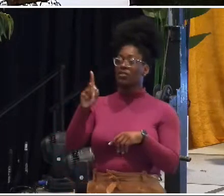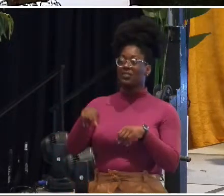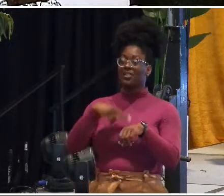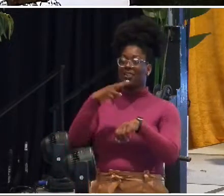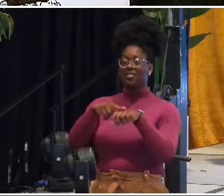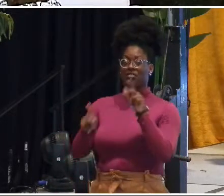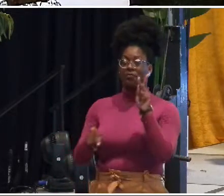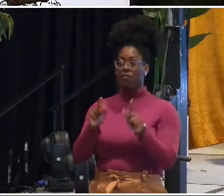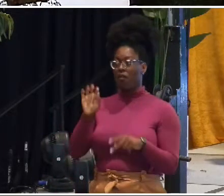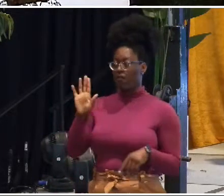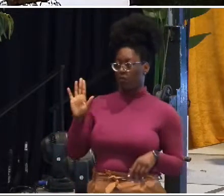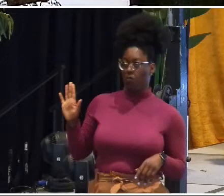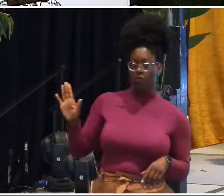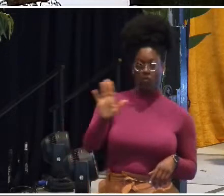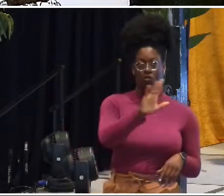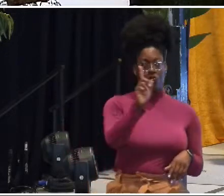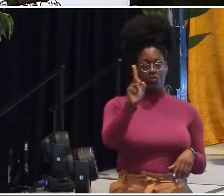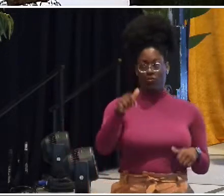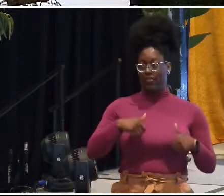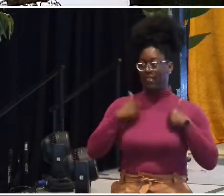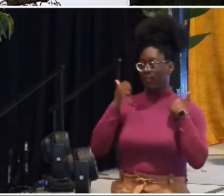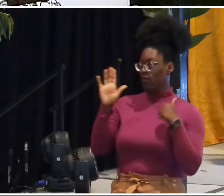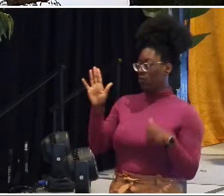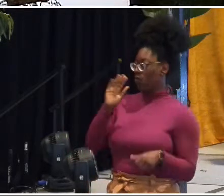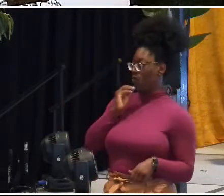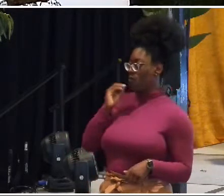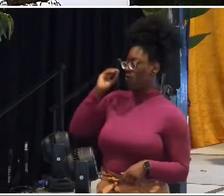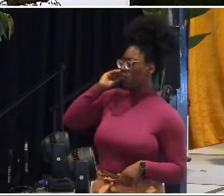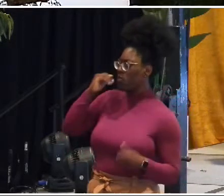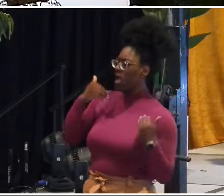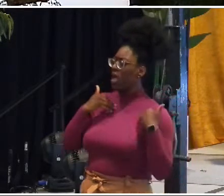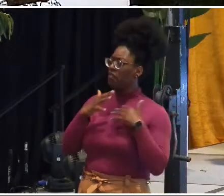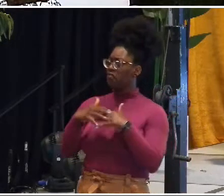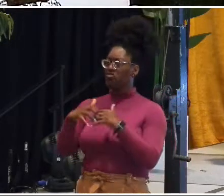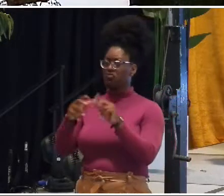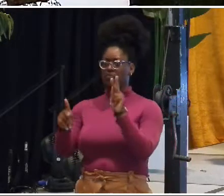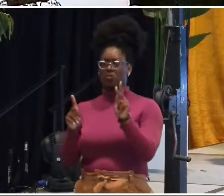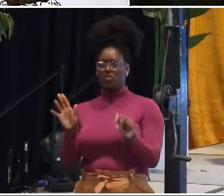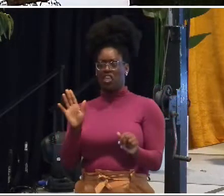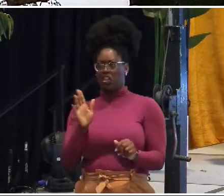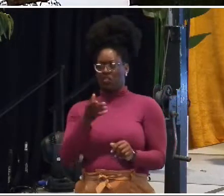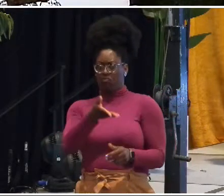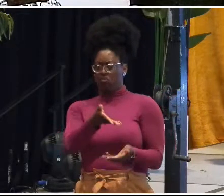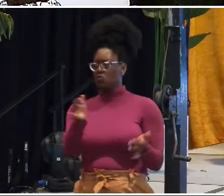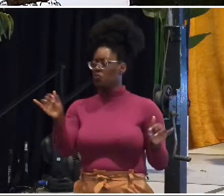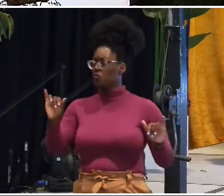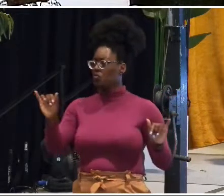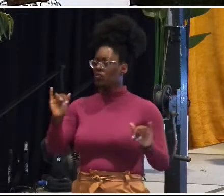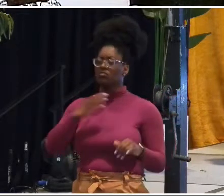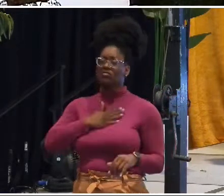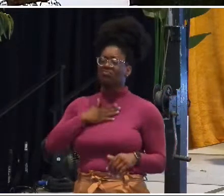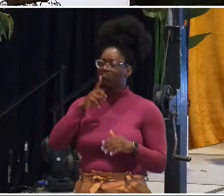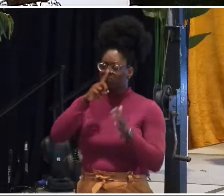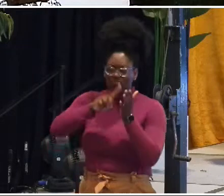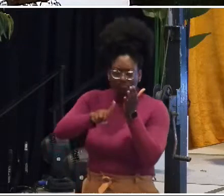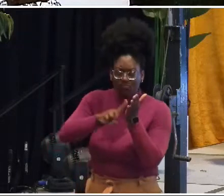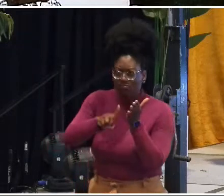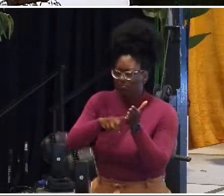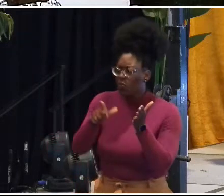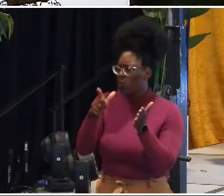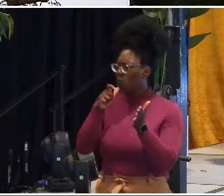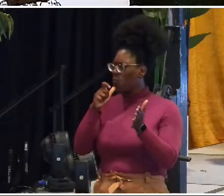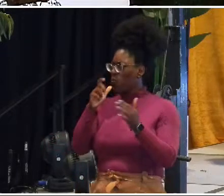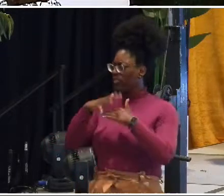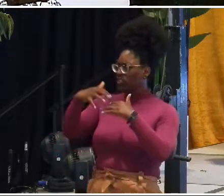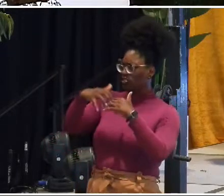stake claim to, or call home, rather, and figure out ways to be in right relationship. I know for folks in the Bay Area,